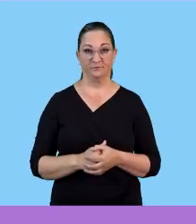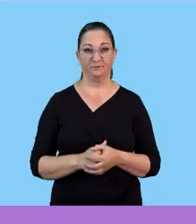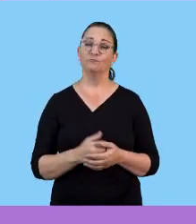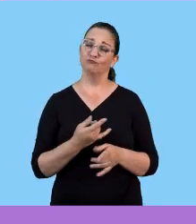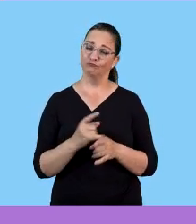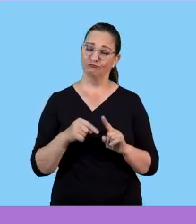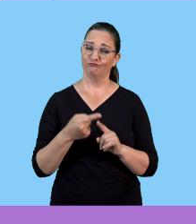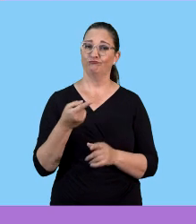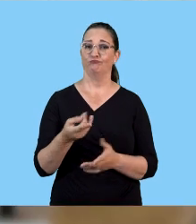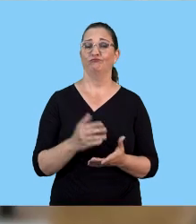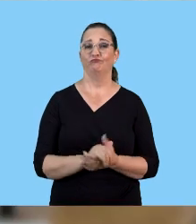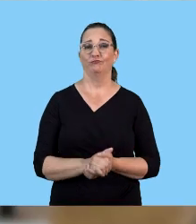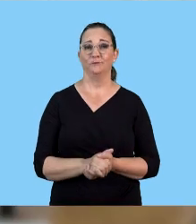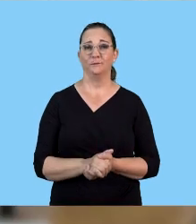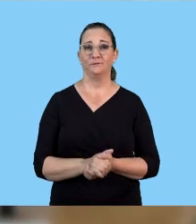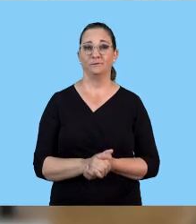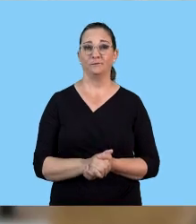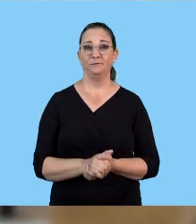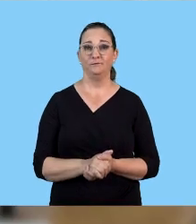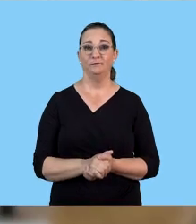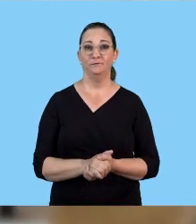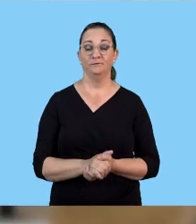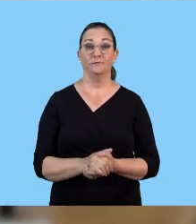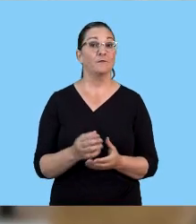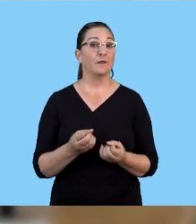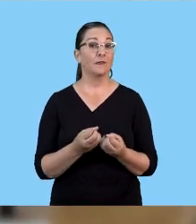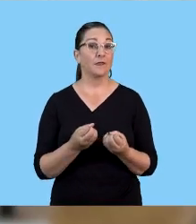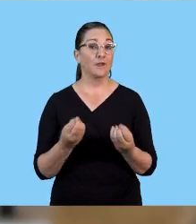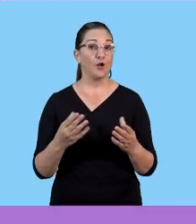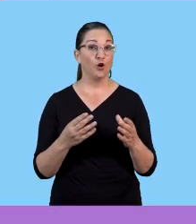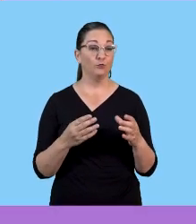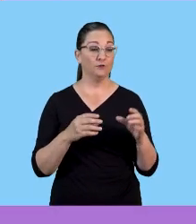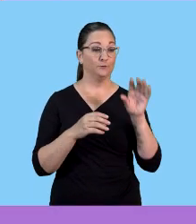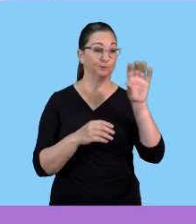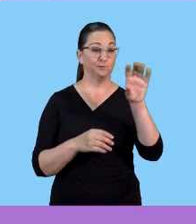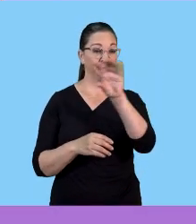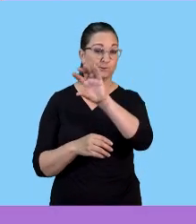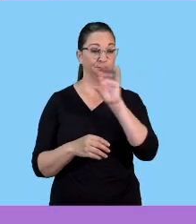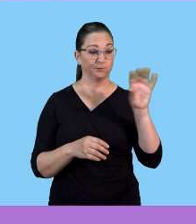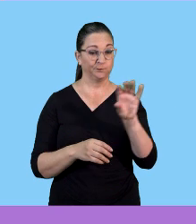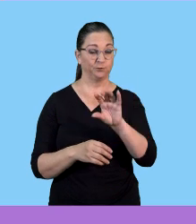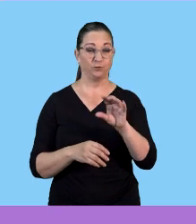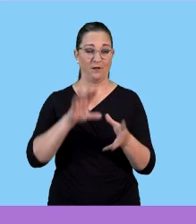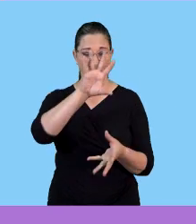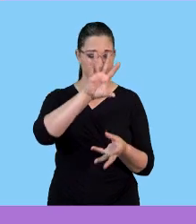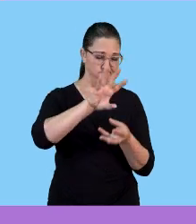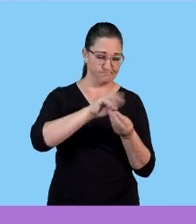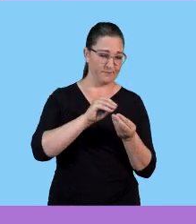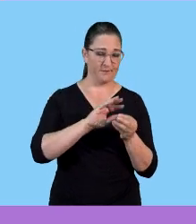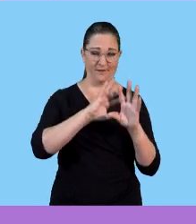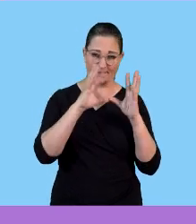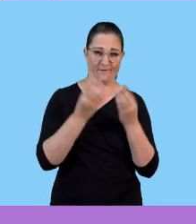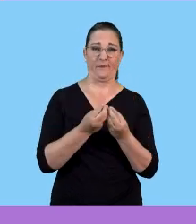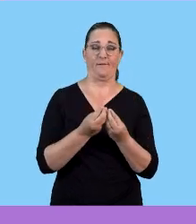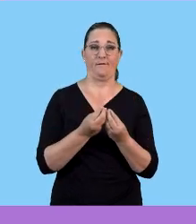All right. That's what we were talking about there. Now, how many squares of grass are needed in total? So